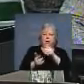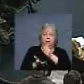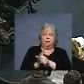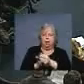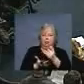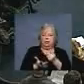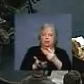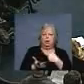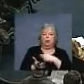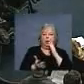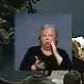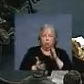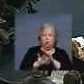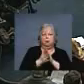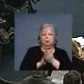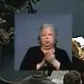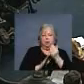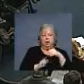trouble.